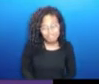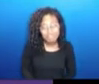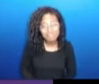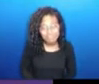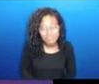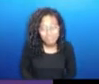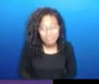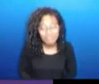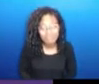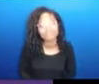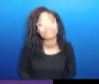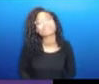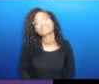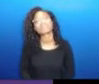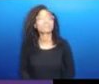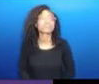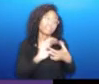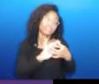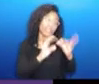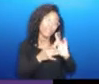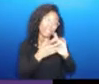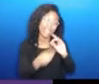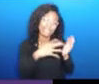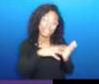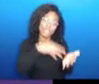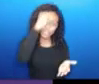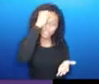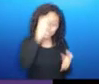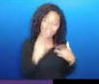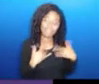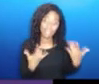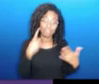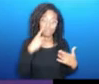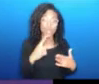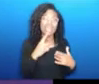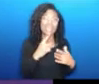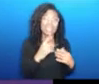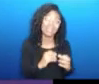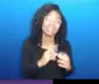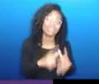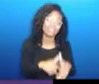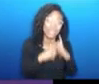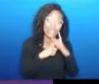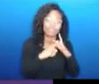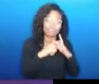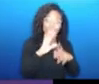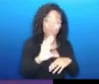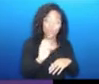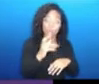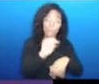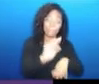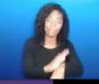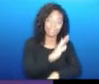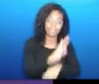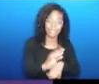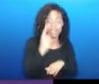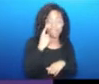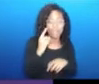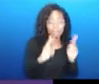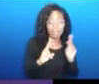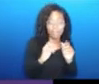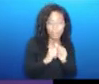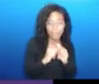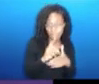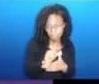So, our Network and Learn event is our Entrepreneurs and Professionals with Disabilities. This is a Meetup.